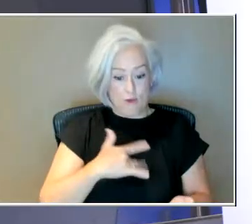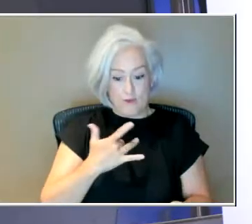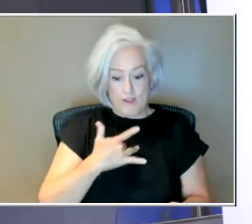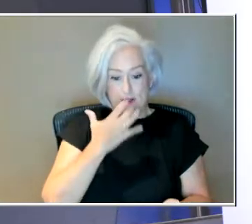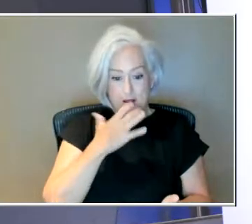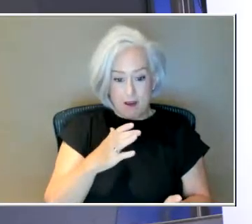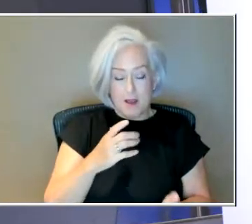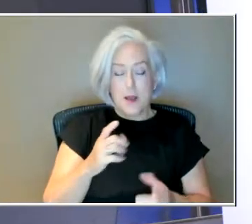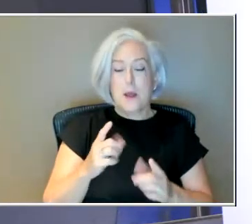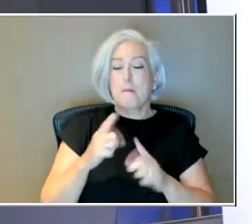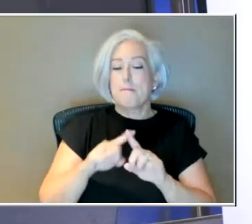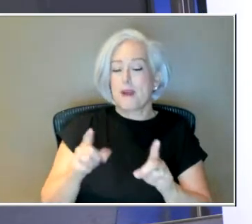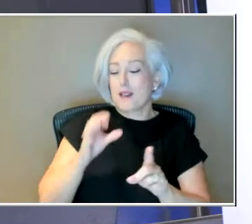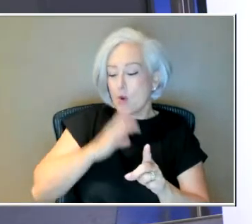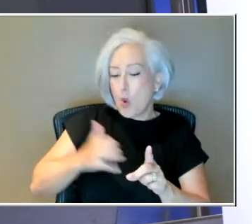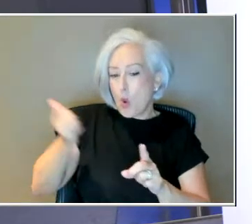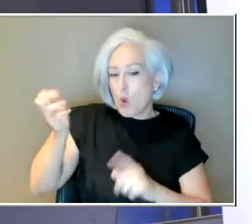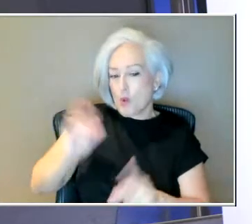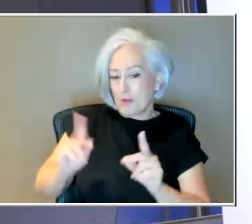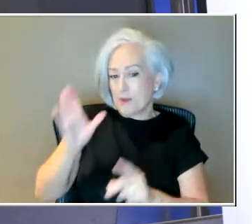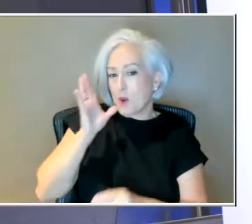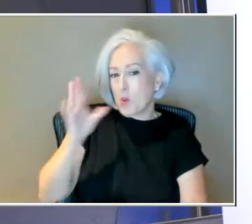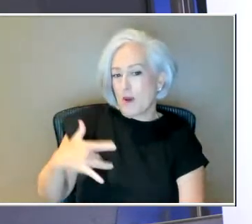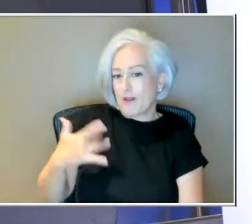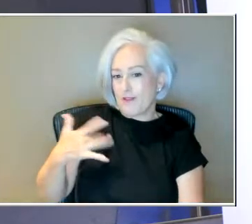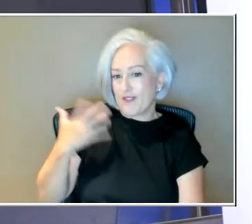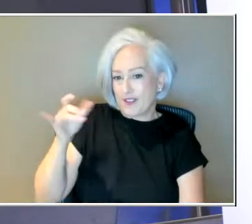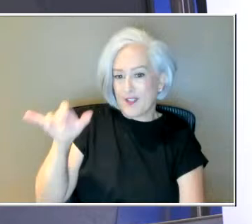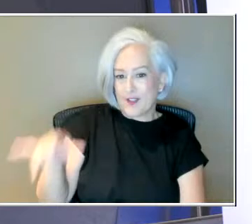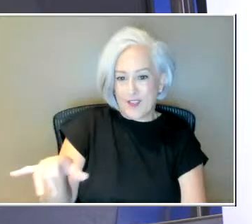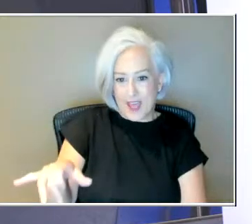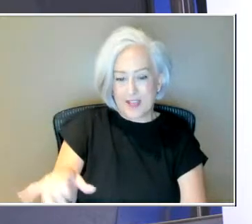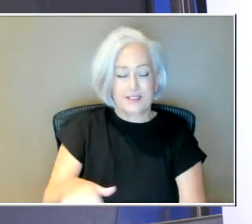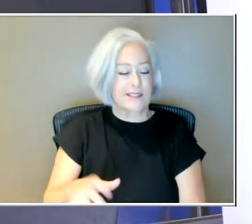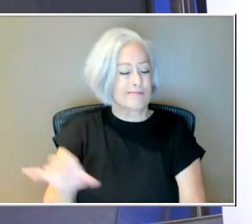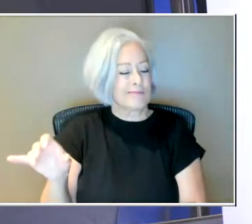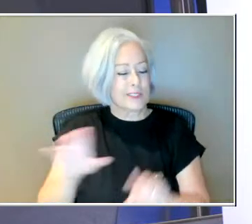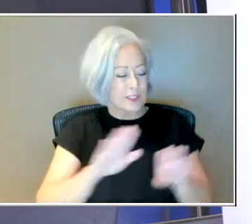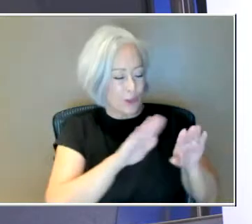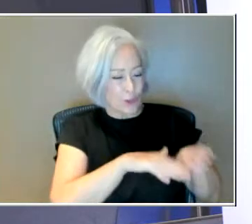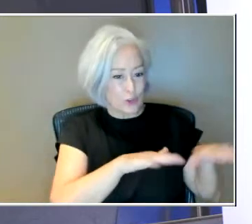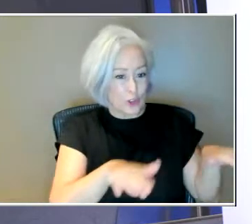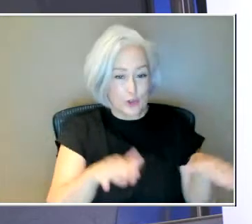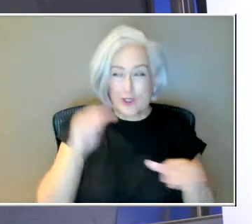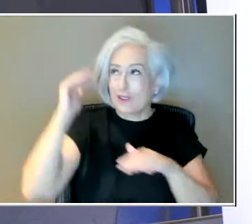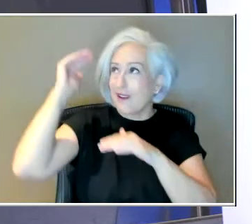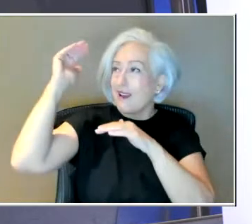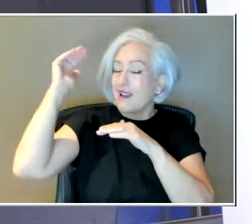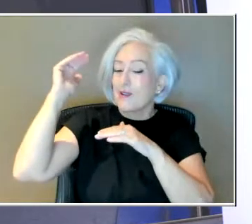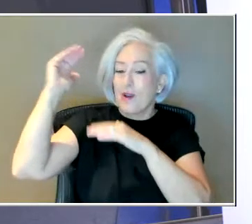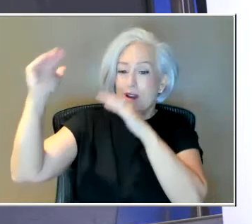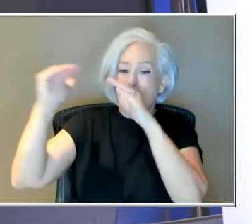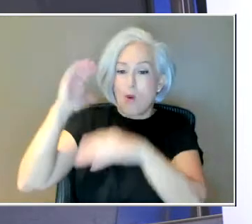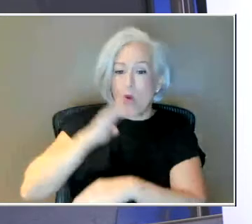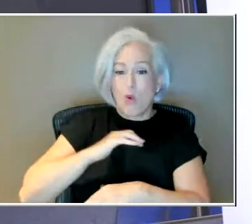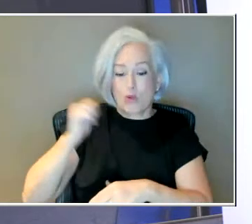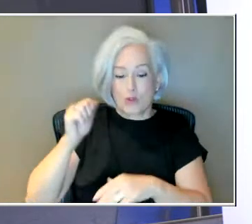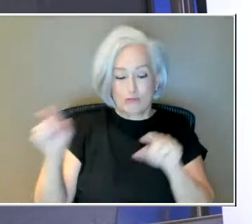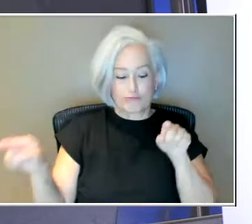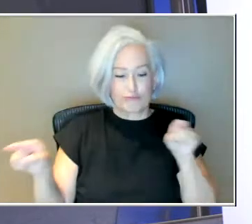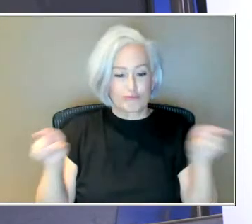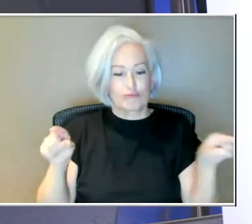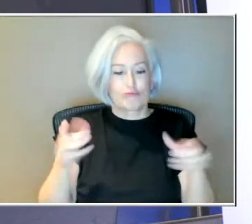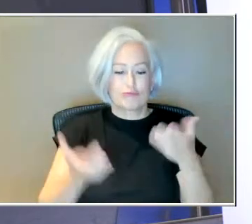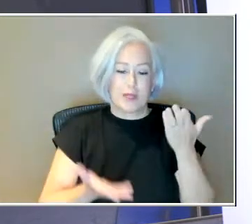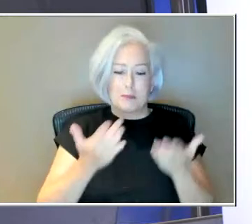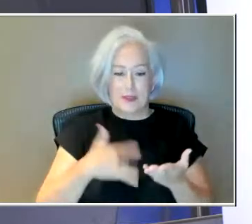say. You know, just because you're feeling one way, your kids and your older adults may be different. So what are some other do's and don'ts as far as, you know,